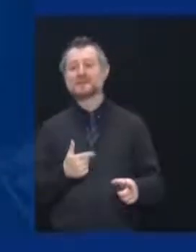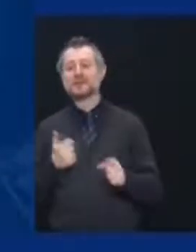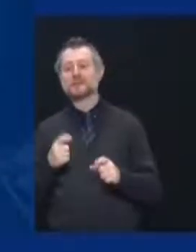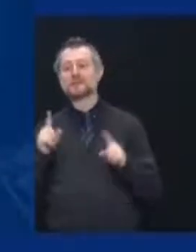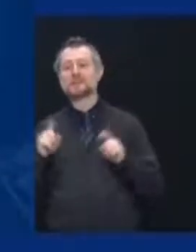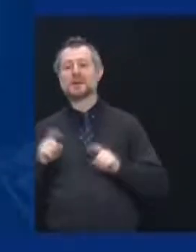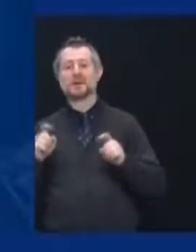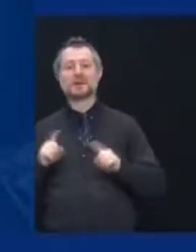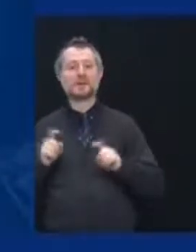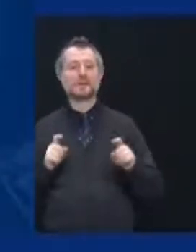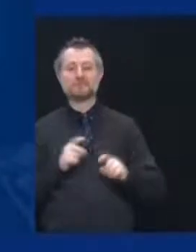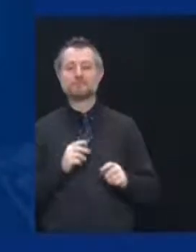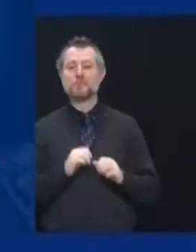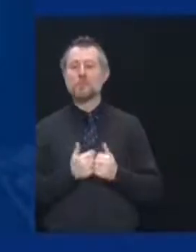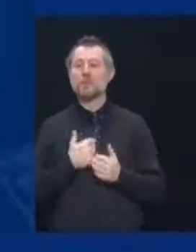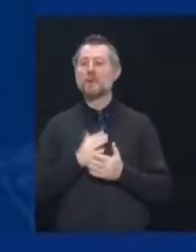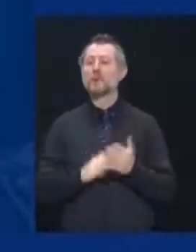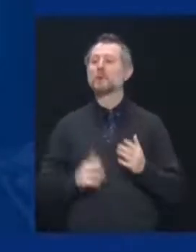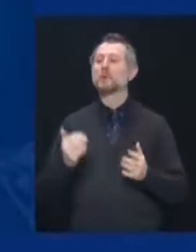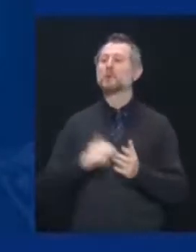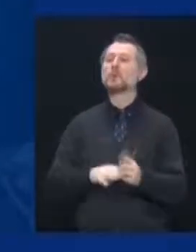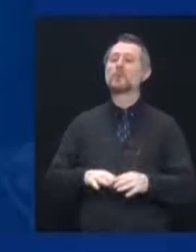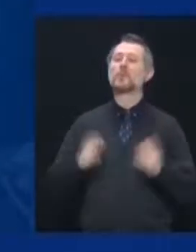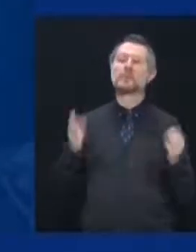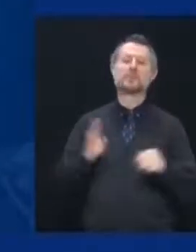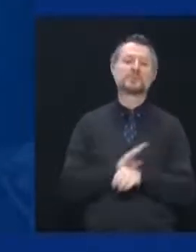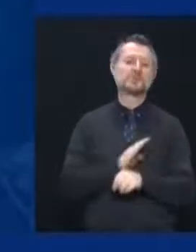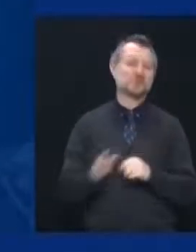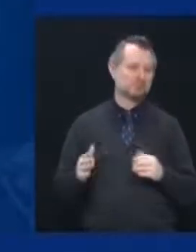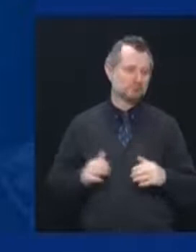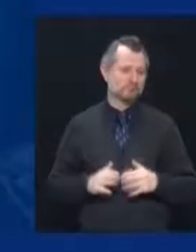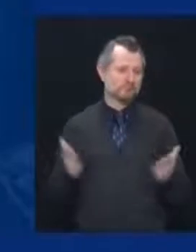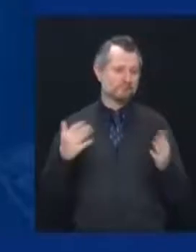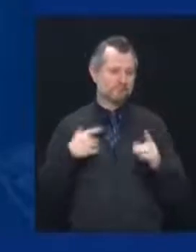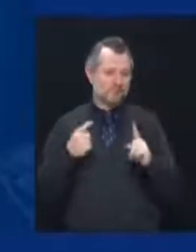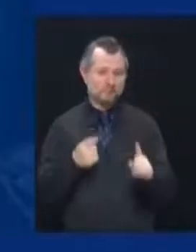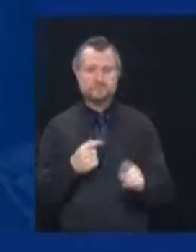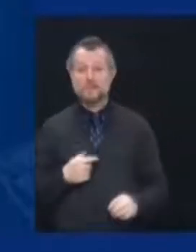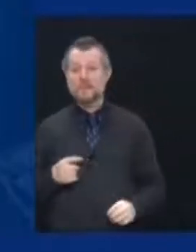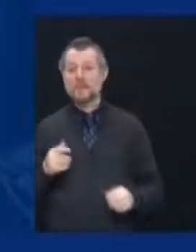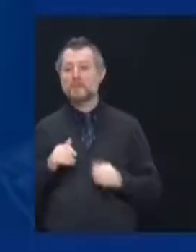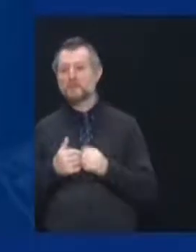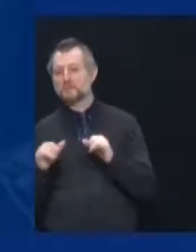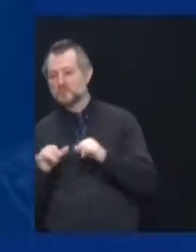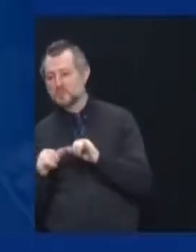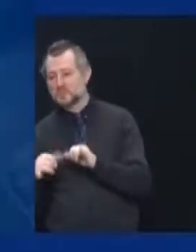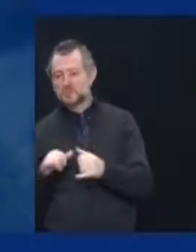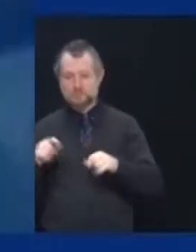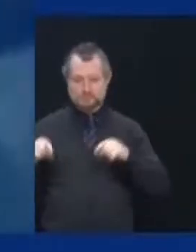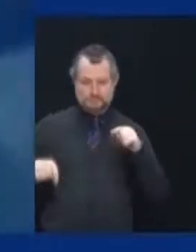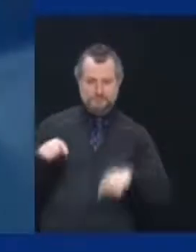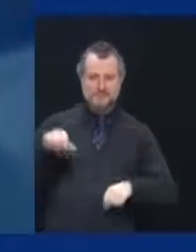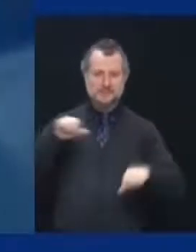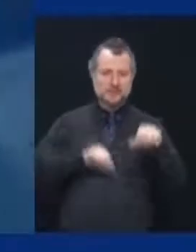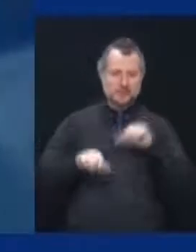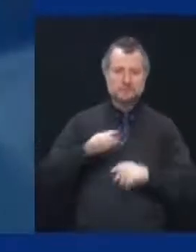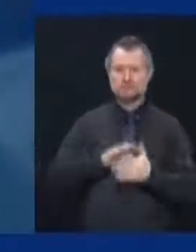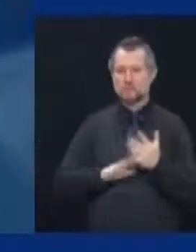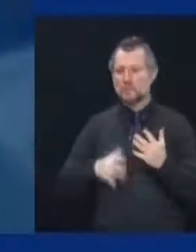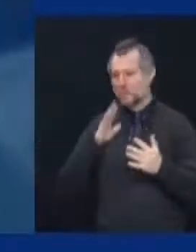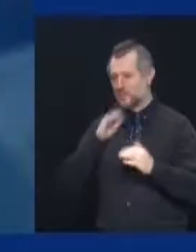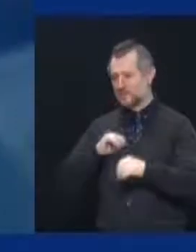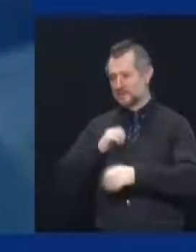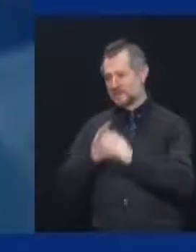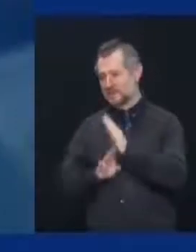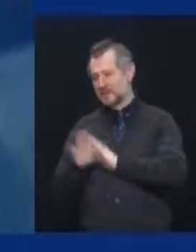be a key to reopening the economy. That's how you can measure. That's how you can use science. We're developing pop-up